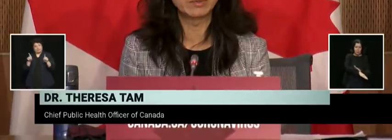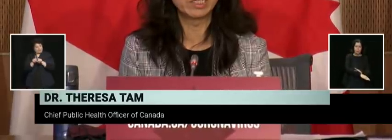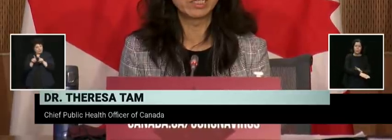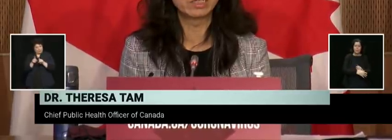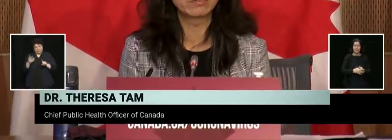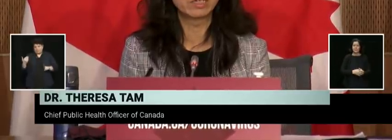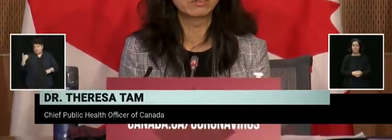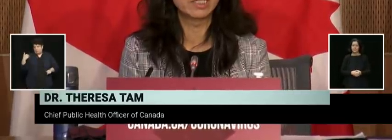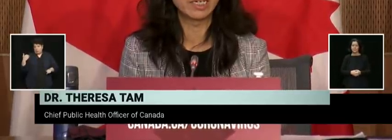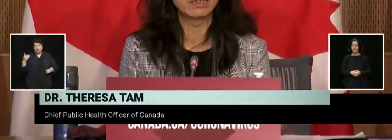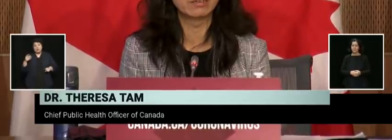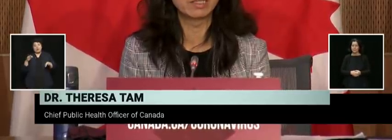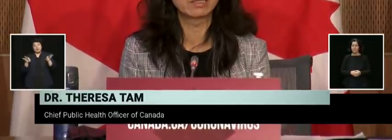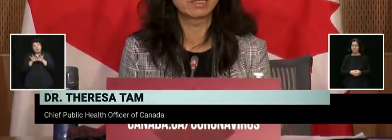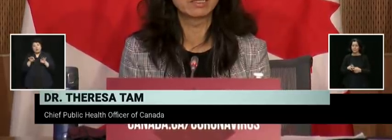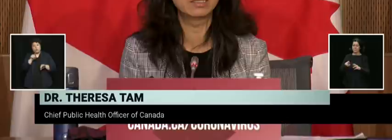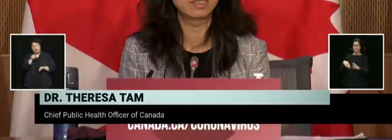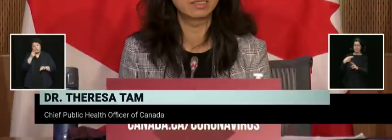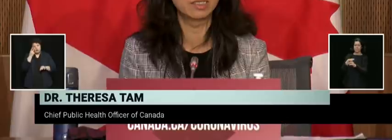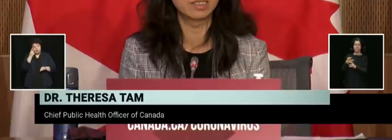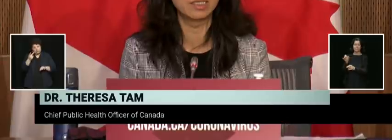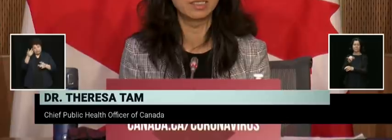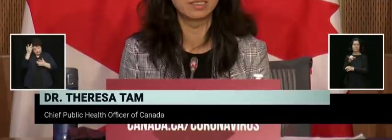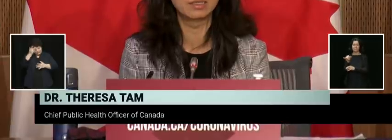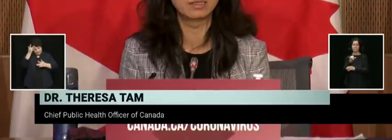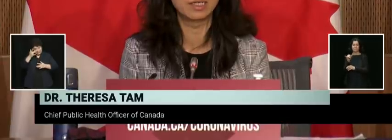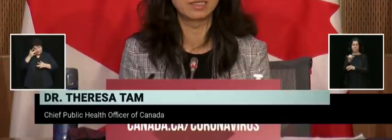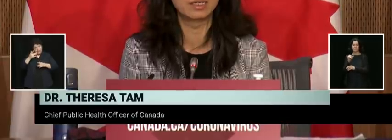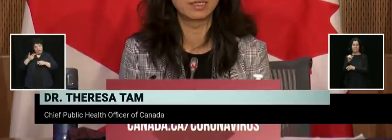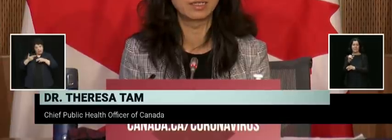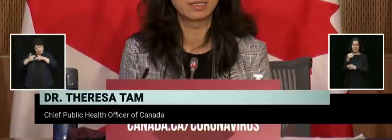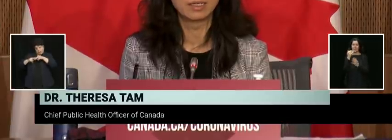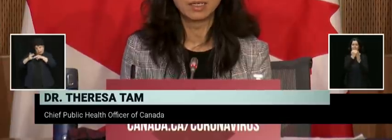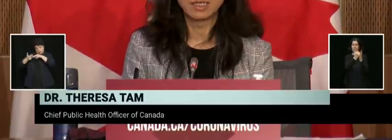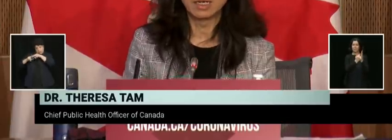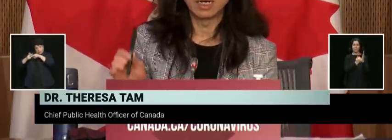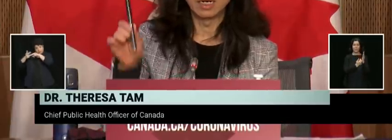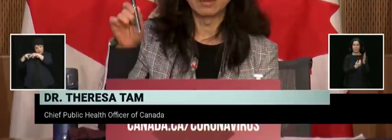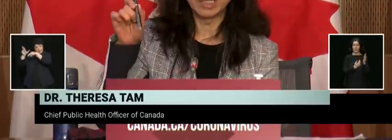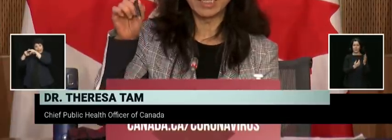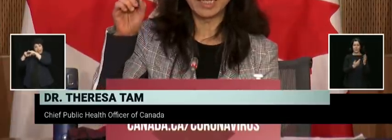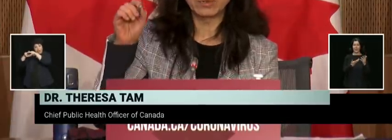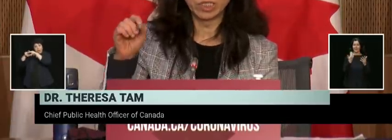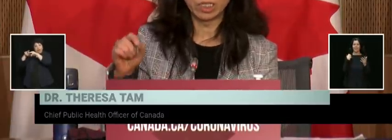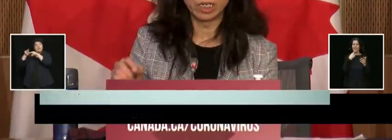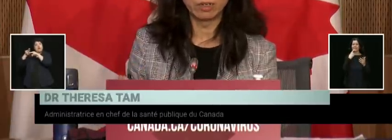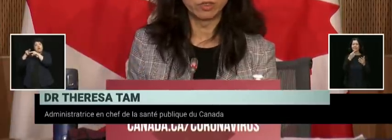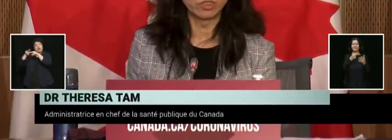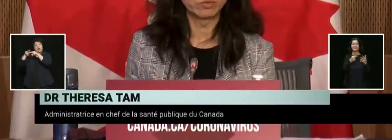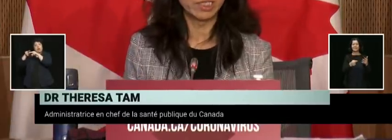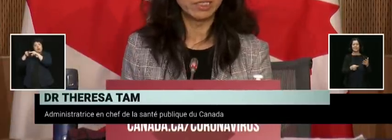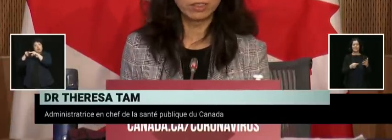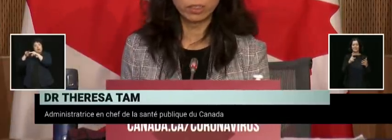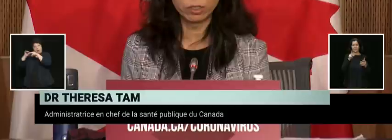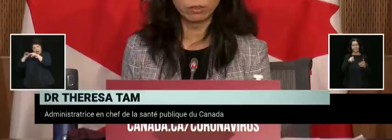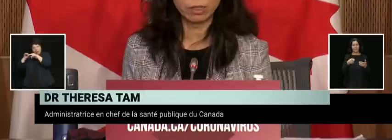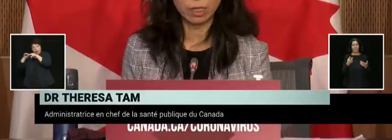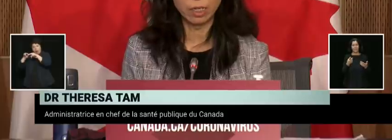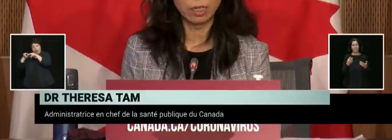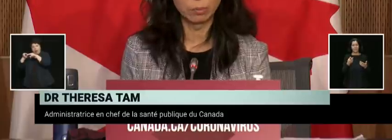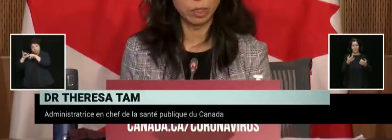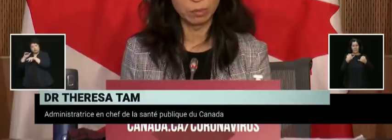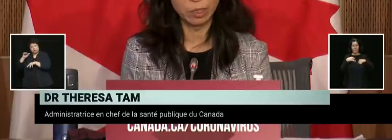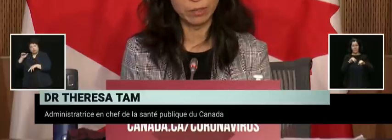your epidemic curve go down consistently and that downward curve all the way